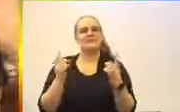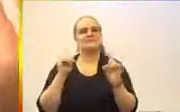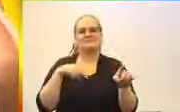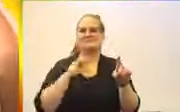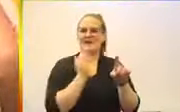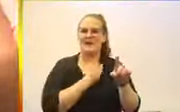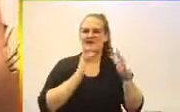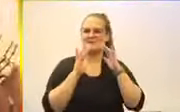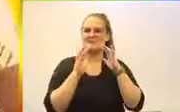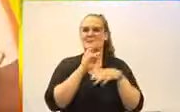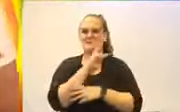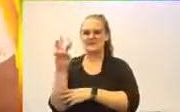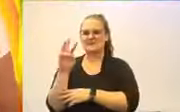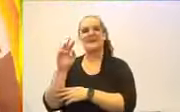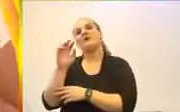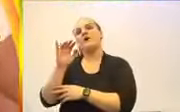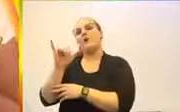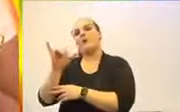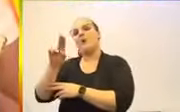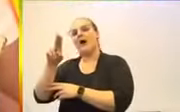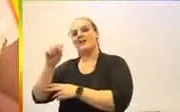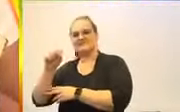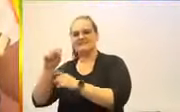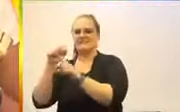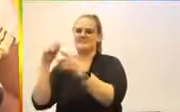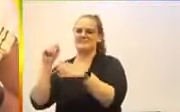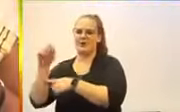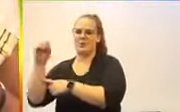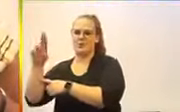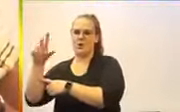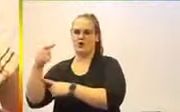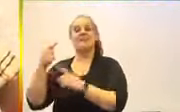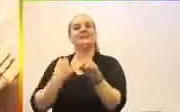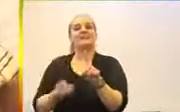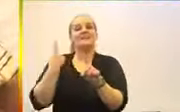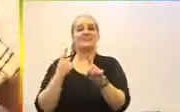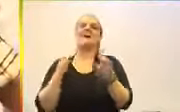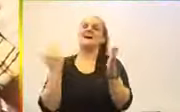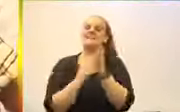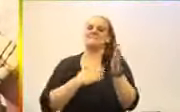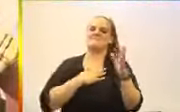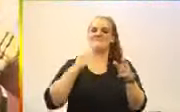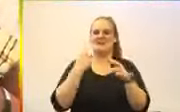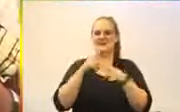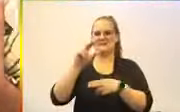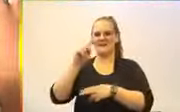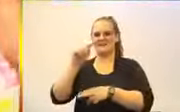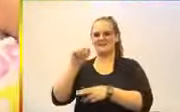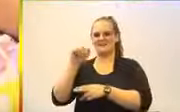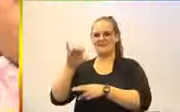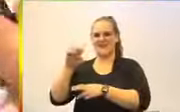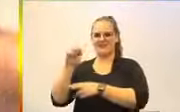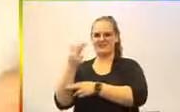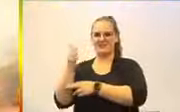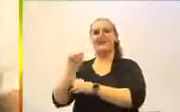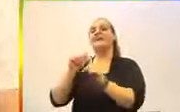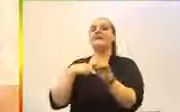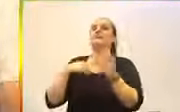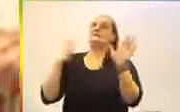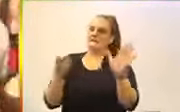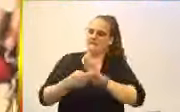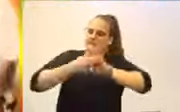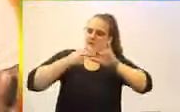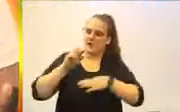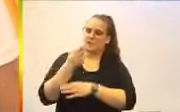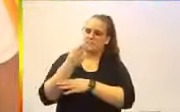as of course, the outreach educator. Again, my name is Taisha. She, her, they, them pronouns. I forgot to mention that. Oops.